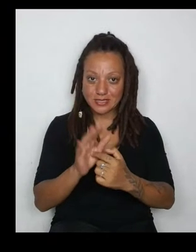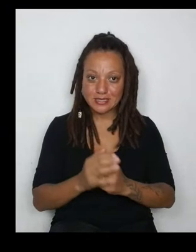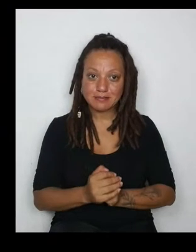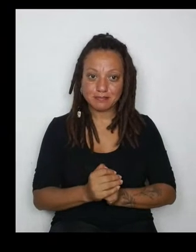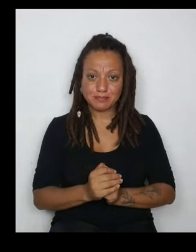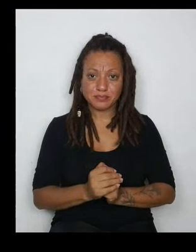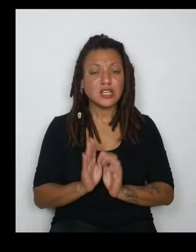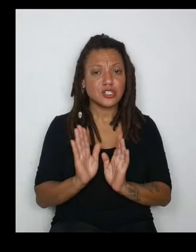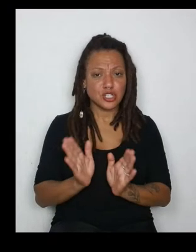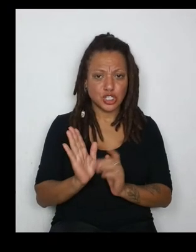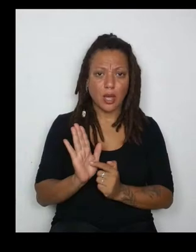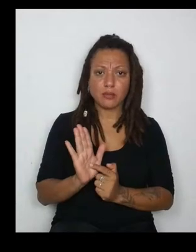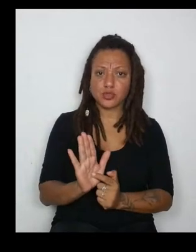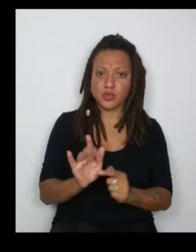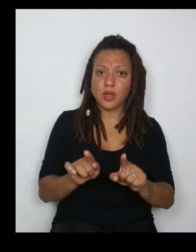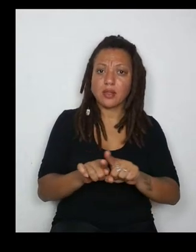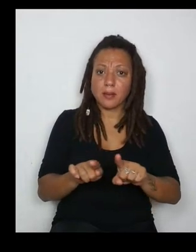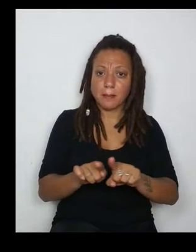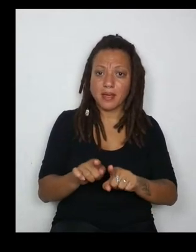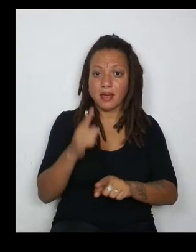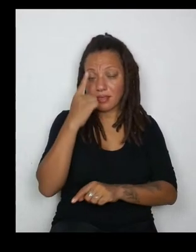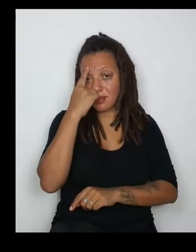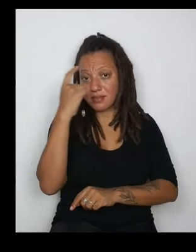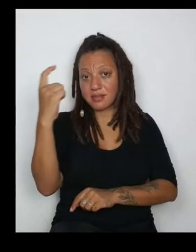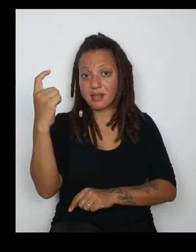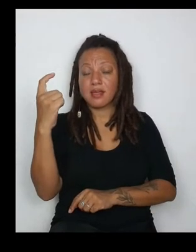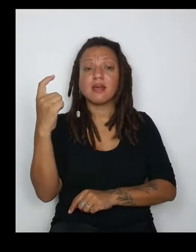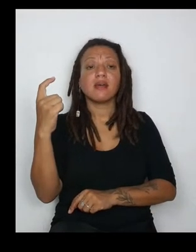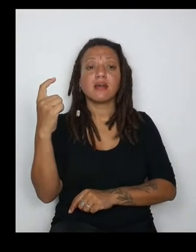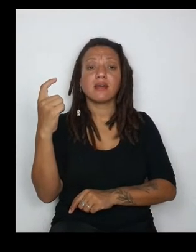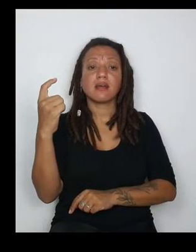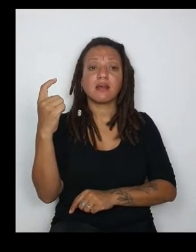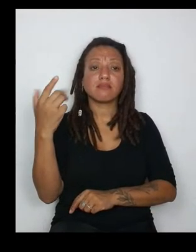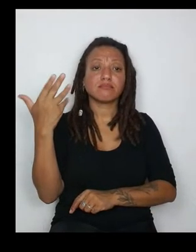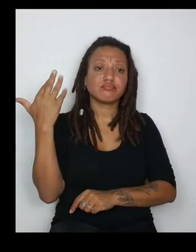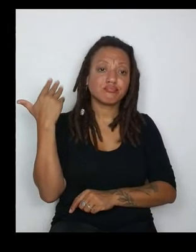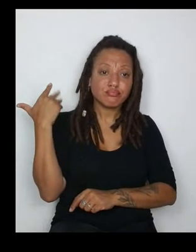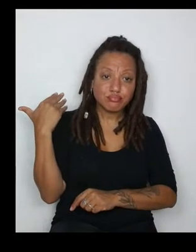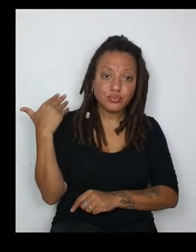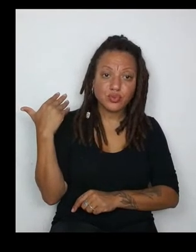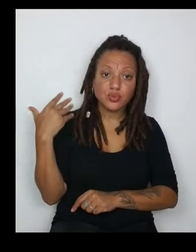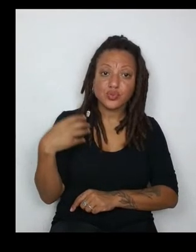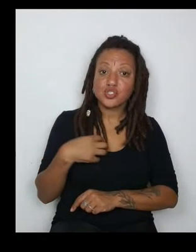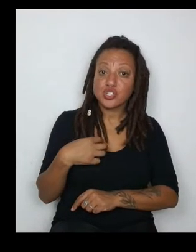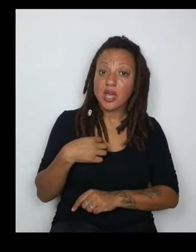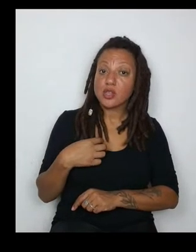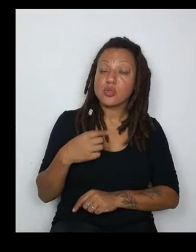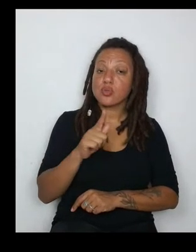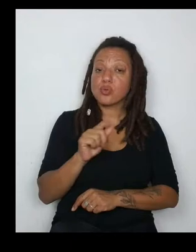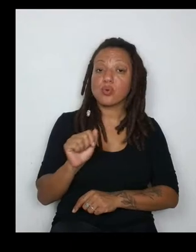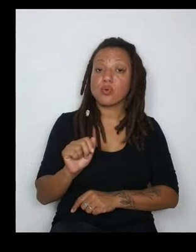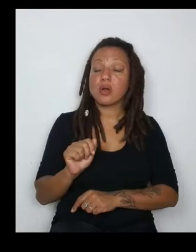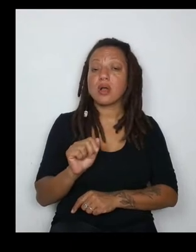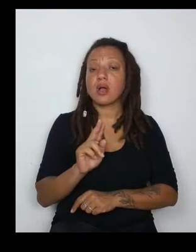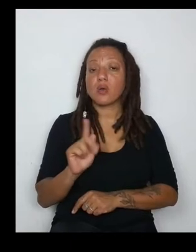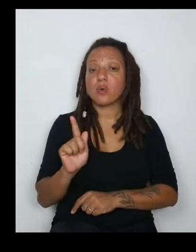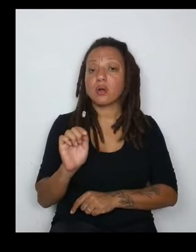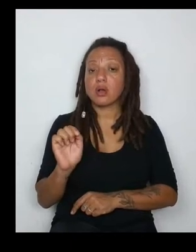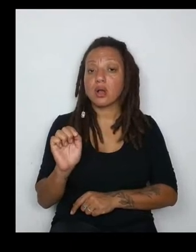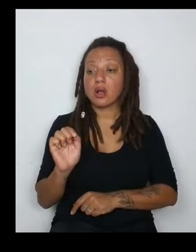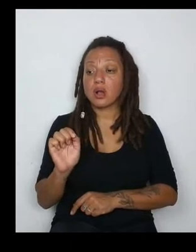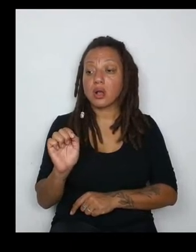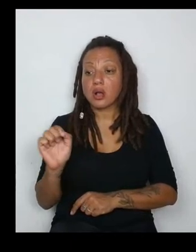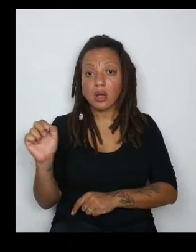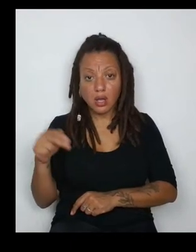have been formed the way in which goku himself has been used by subsequent artists i won't go into these i've added irma